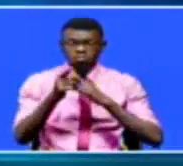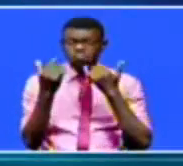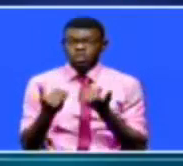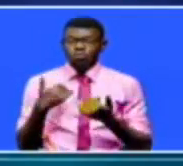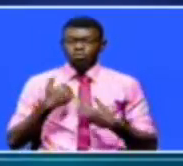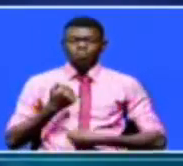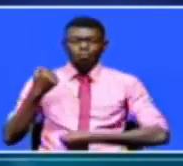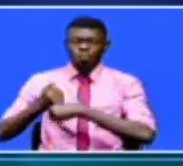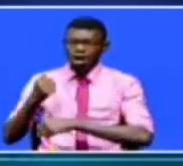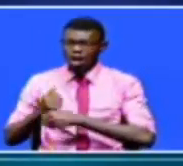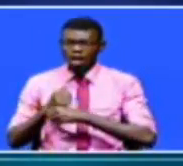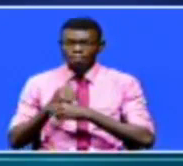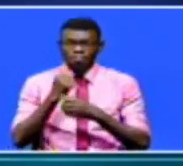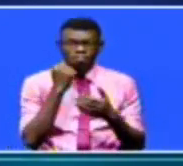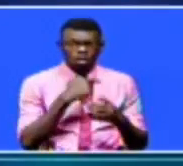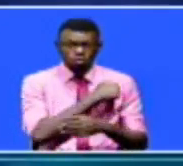not working. Yes.